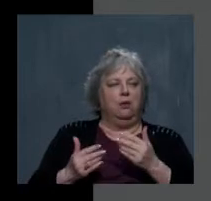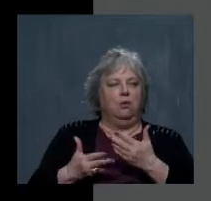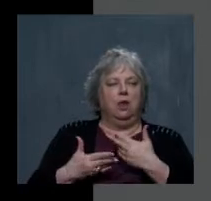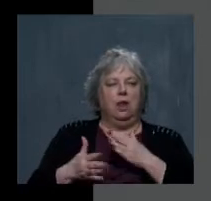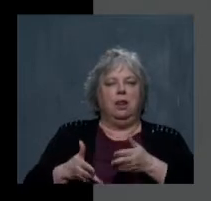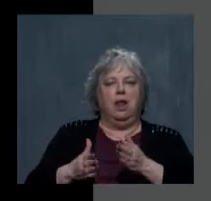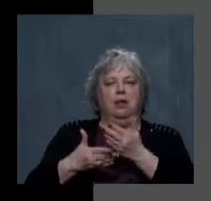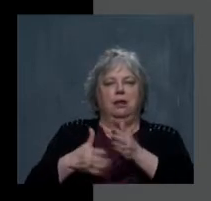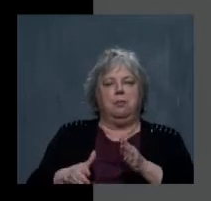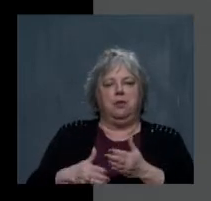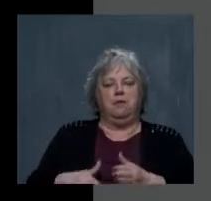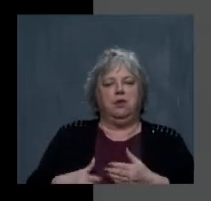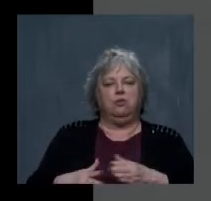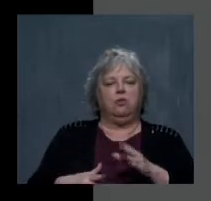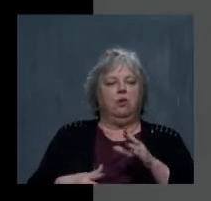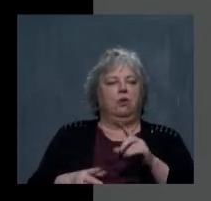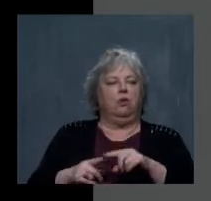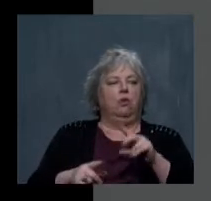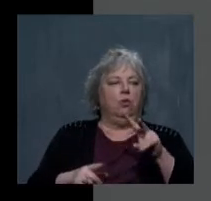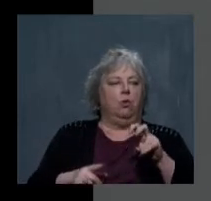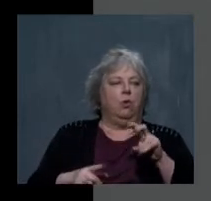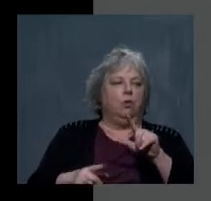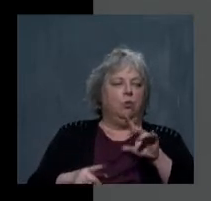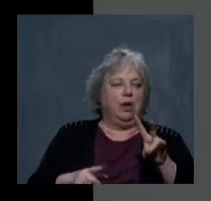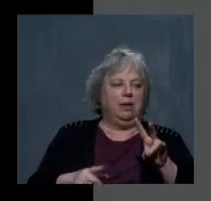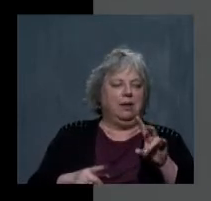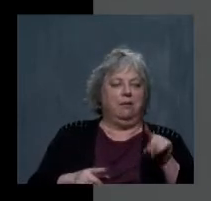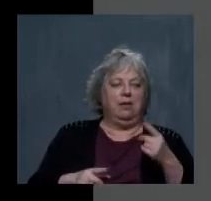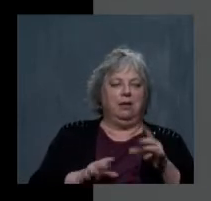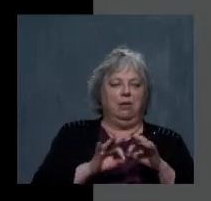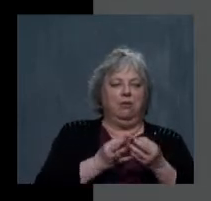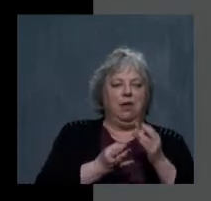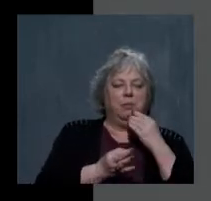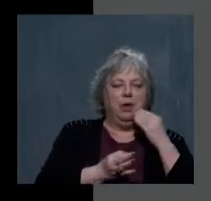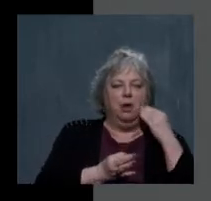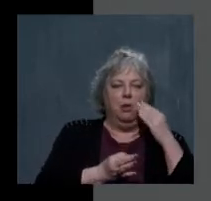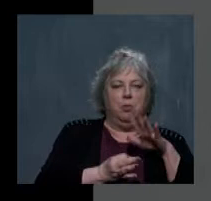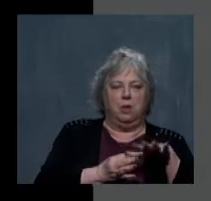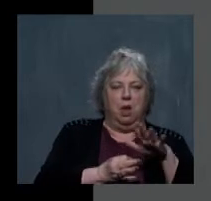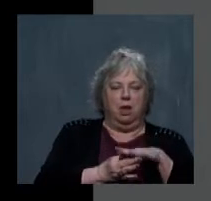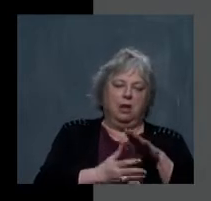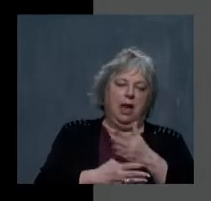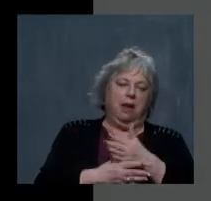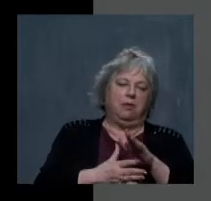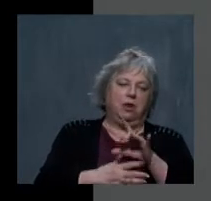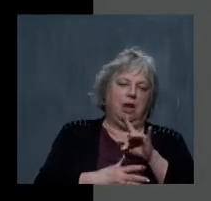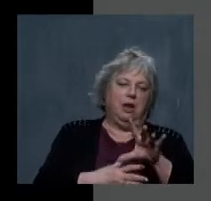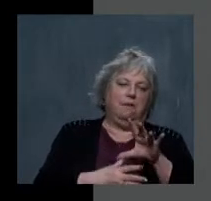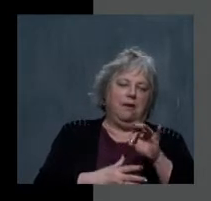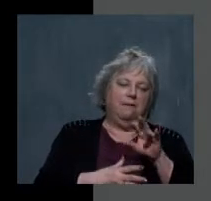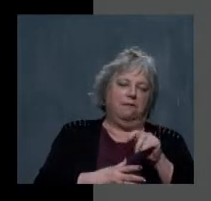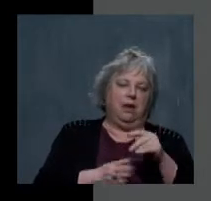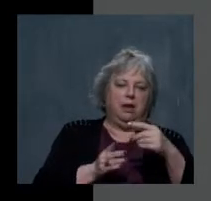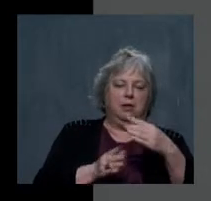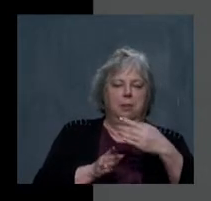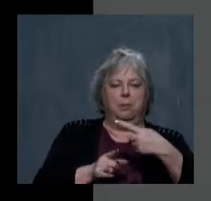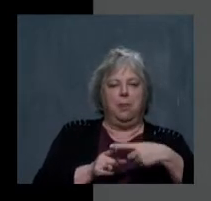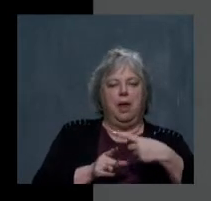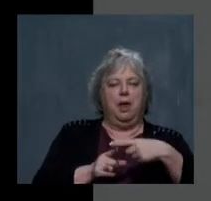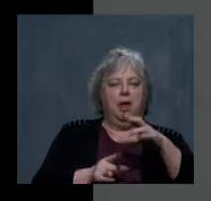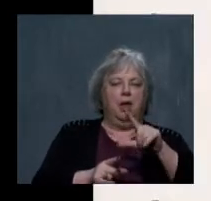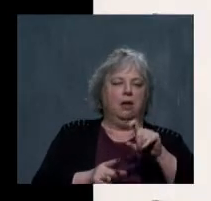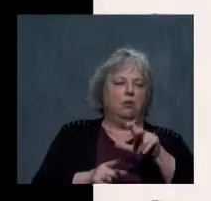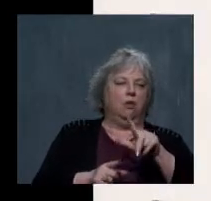of a 115-acre tract into 227 single-family residential lots, averaging 85 feet by 135 feet,